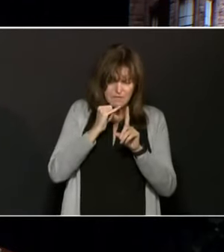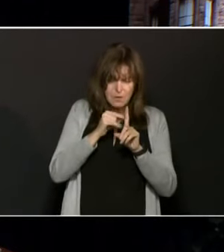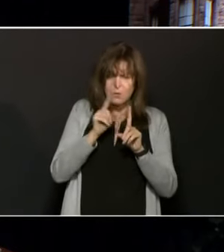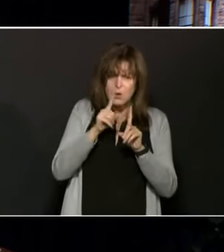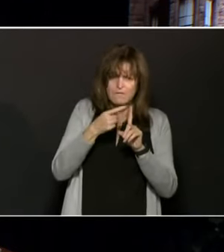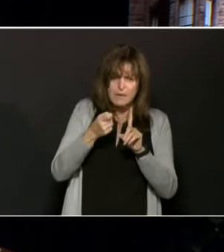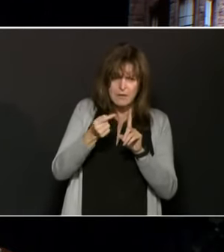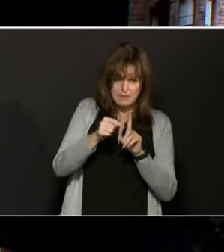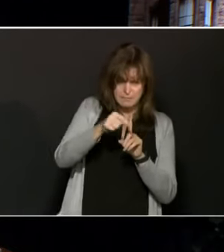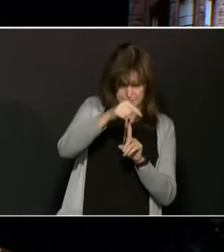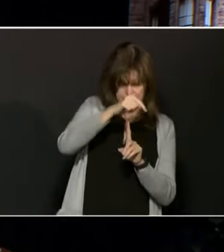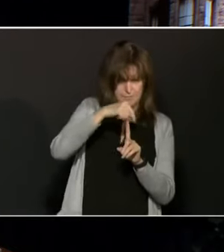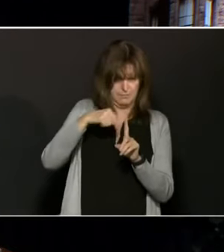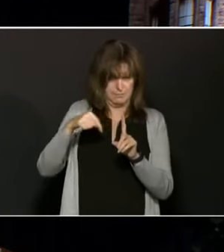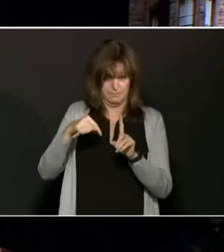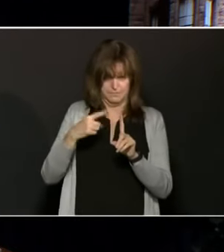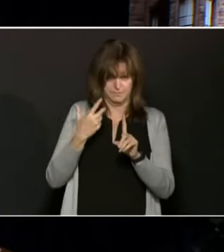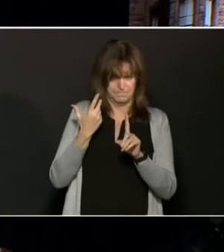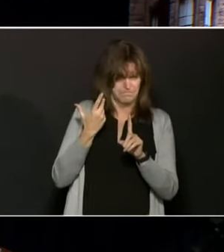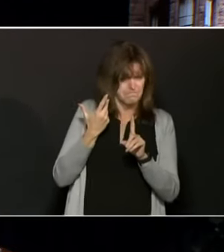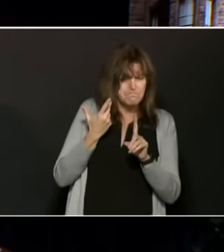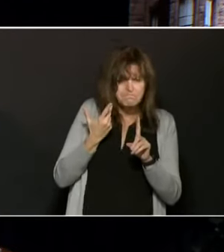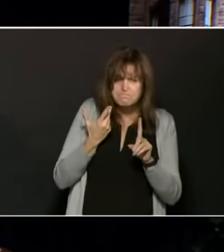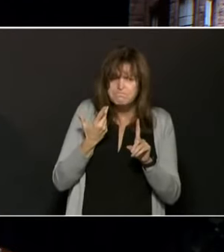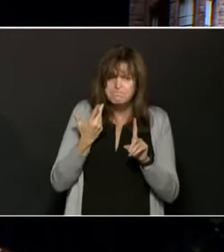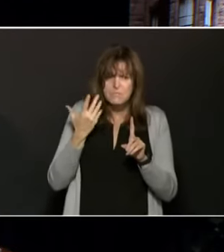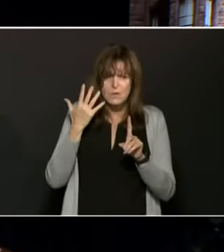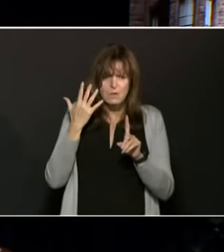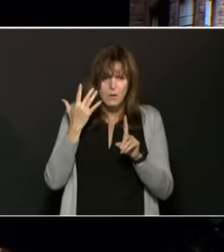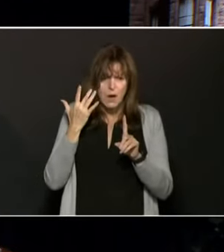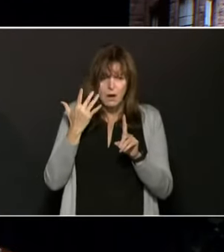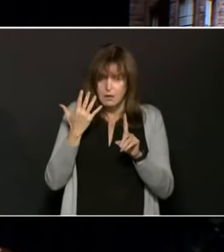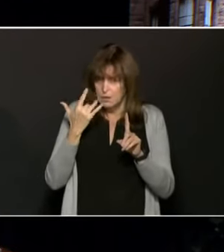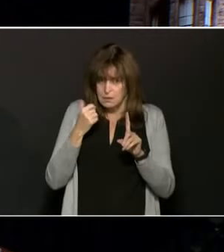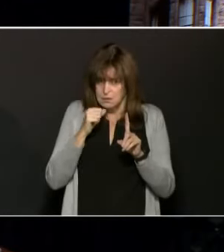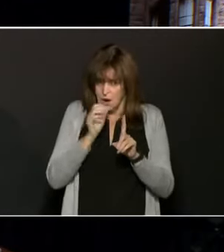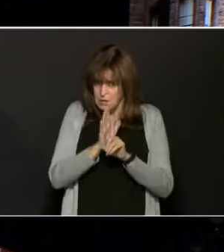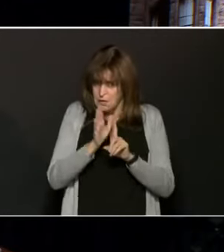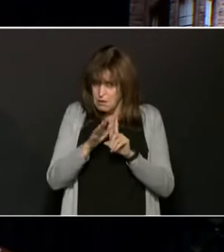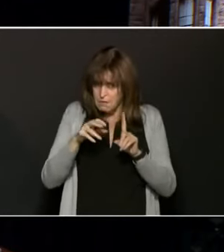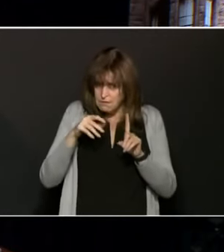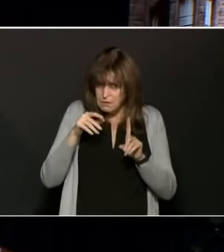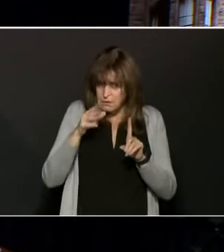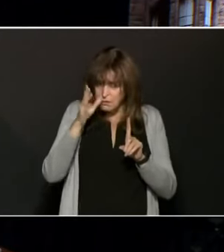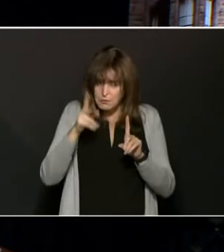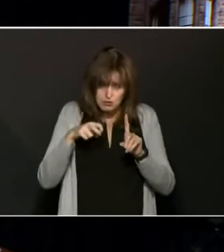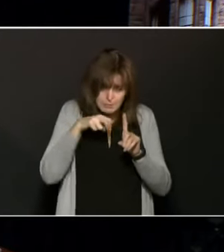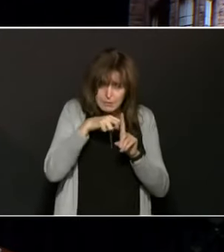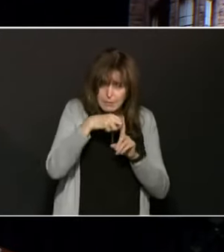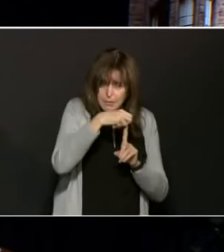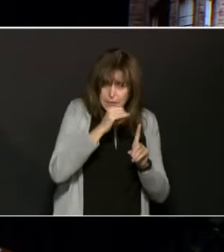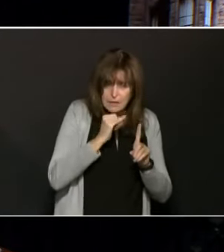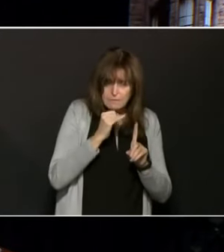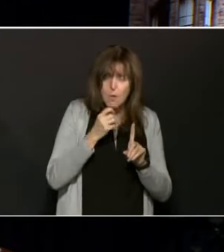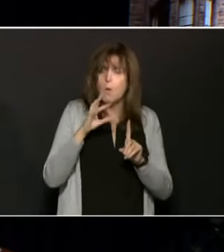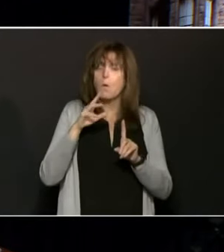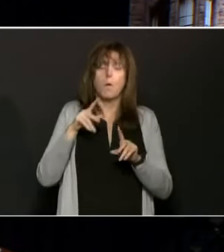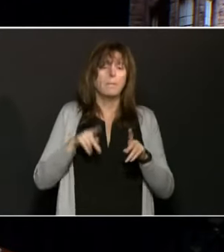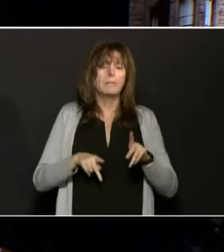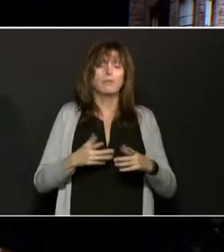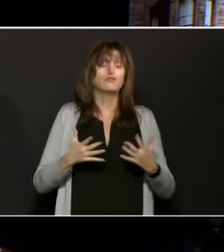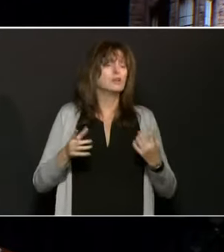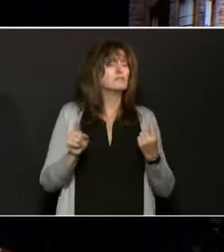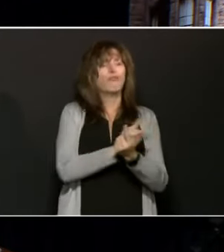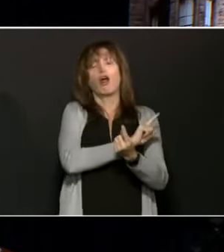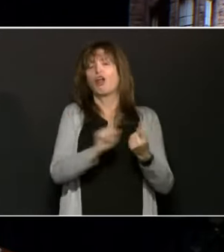it a discrepancy with contact tracing? Is it people having too many contacts? What exactly is contributing to this?